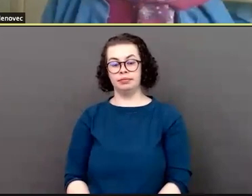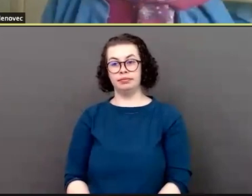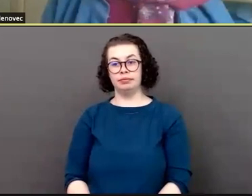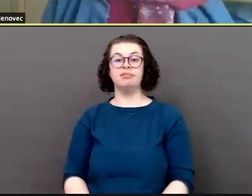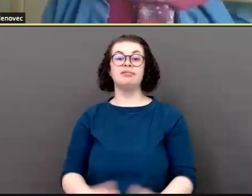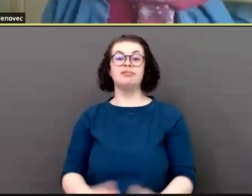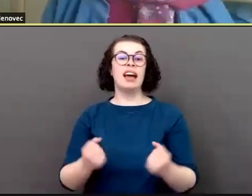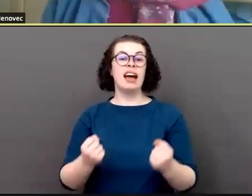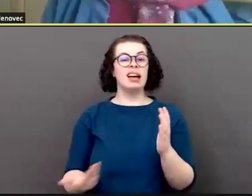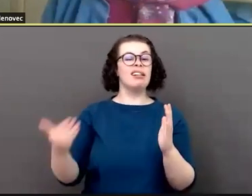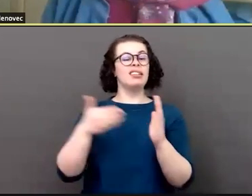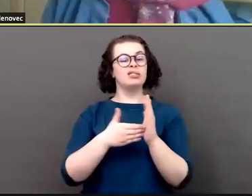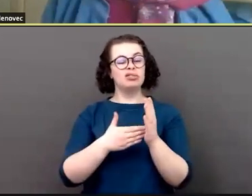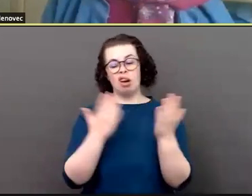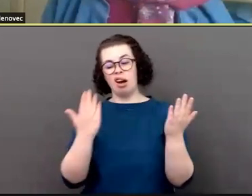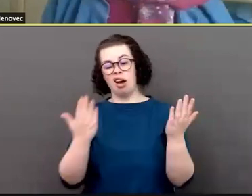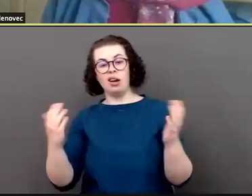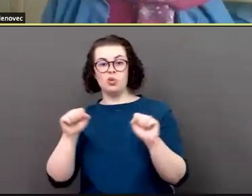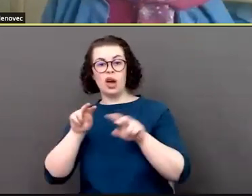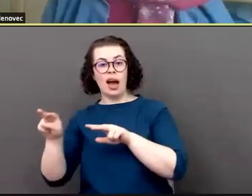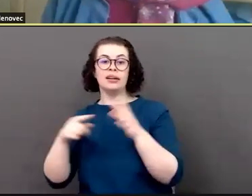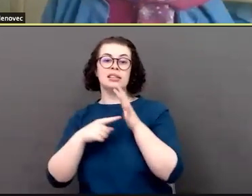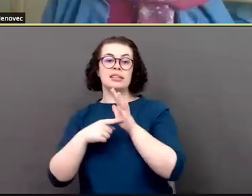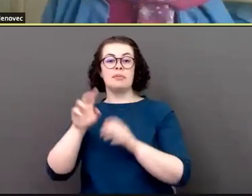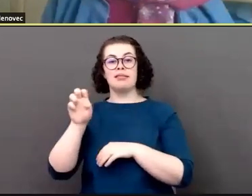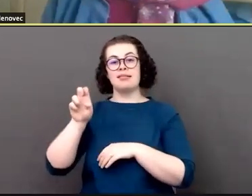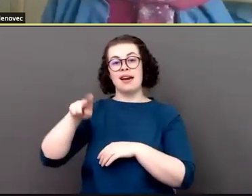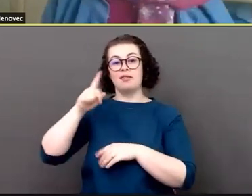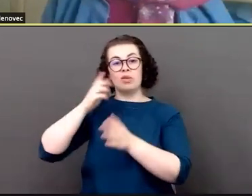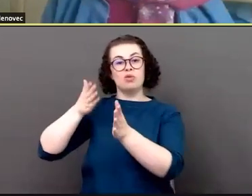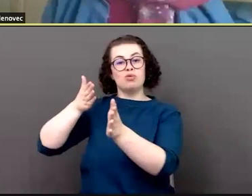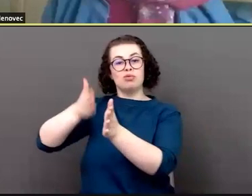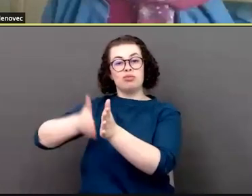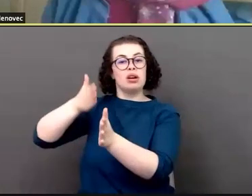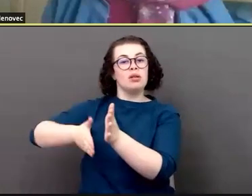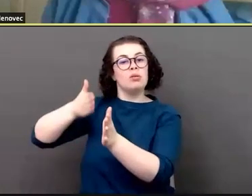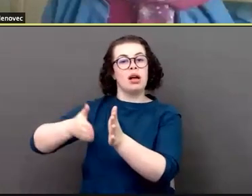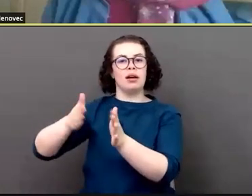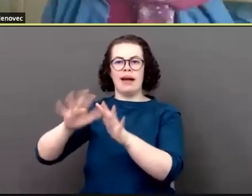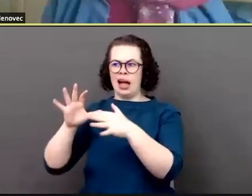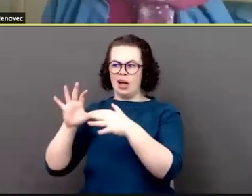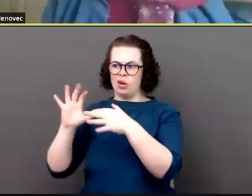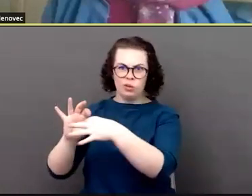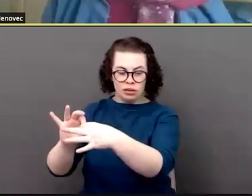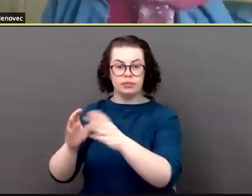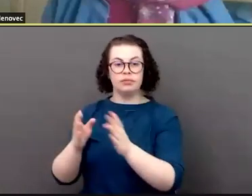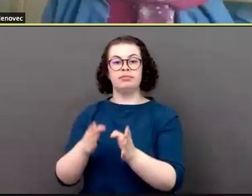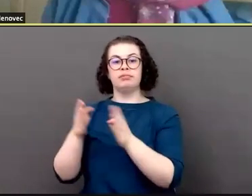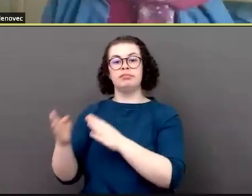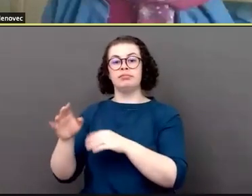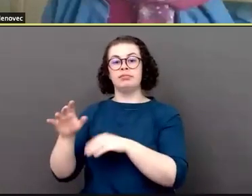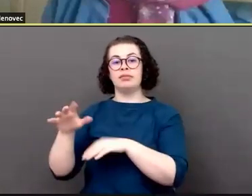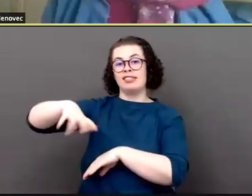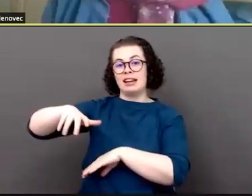mentioned in my first presentation, the EN of the railway applications on infrastructure, other specific ENs, national